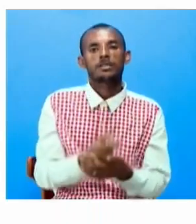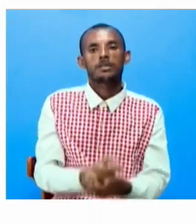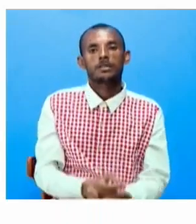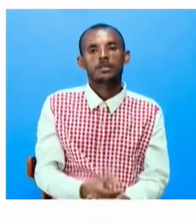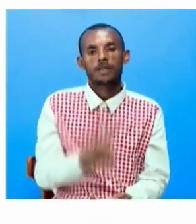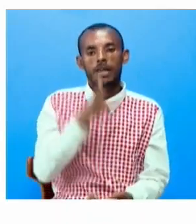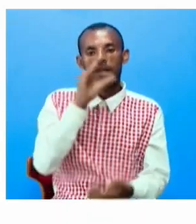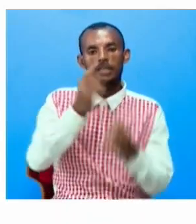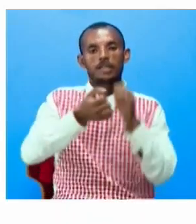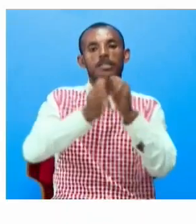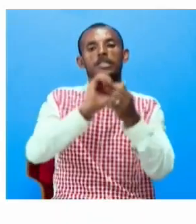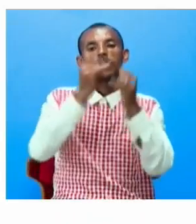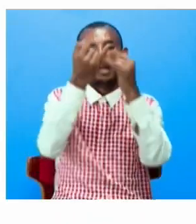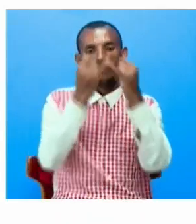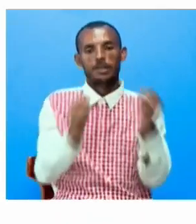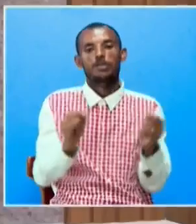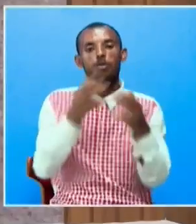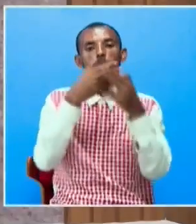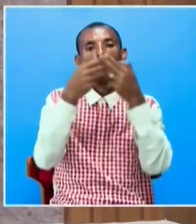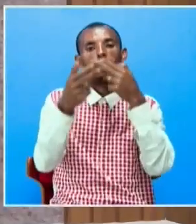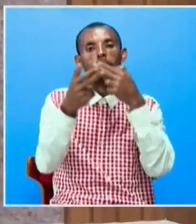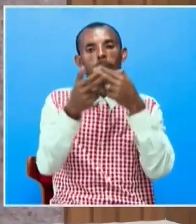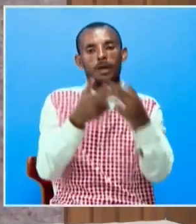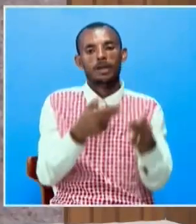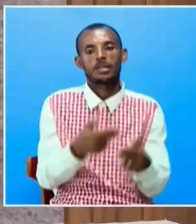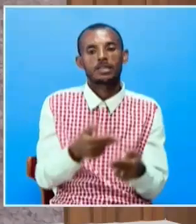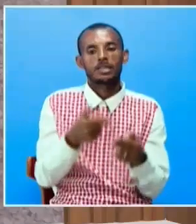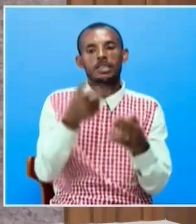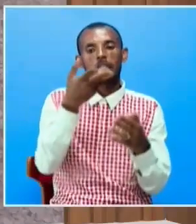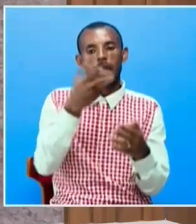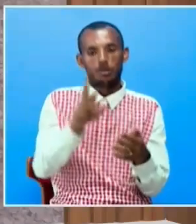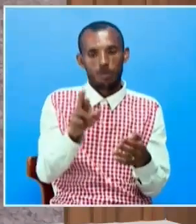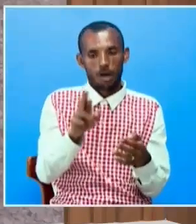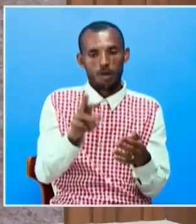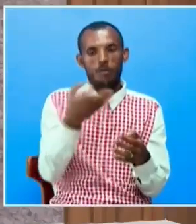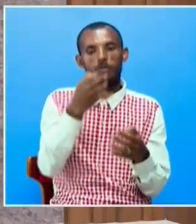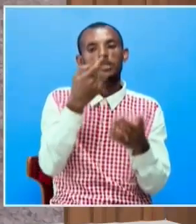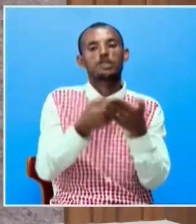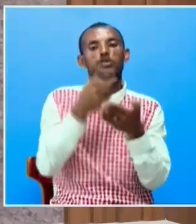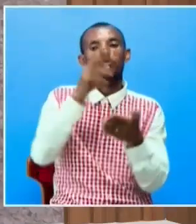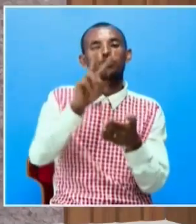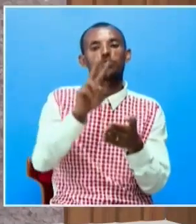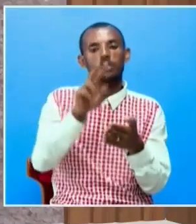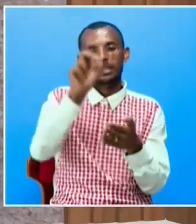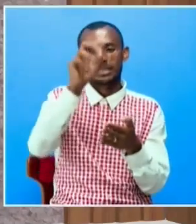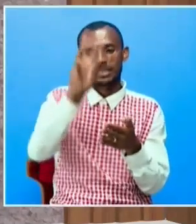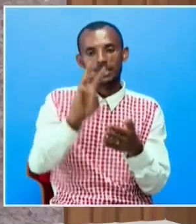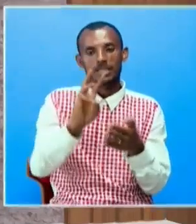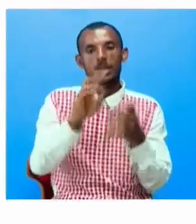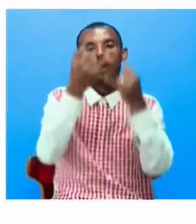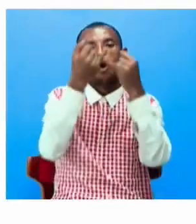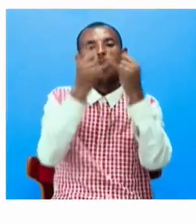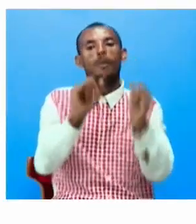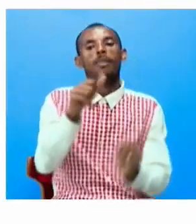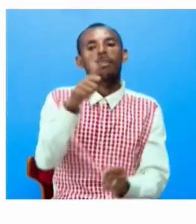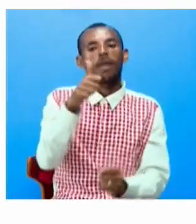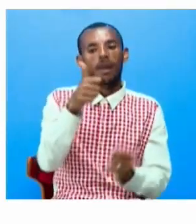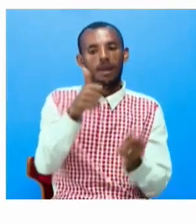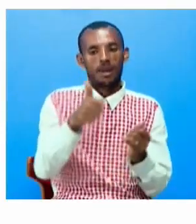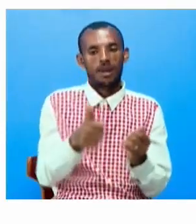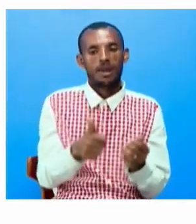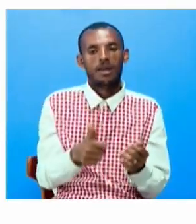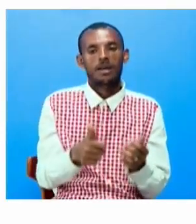and change the division to multiplication and take the reciprocal of this one. So 36 over 10 becomes